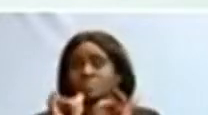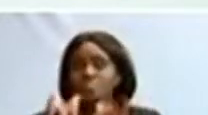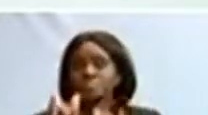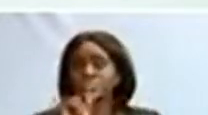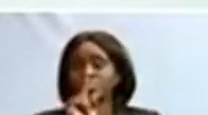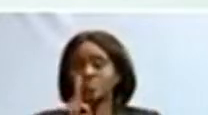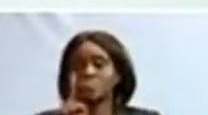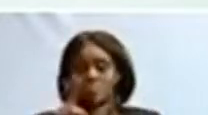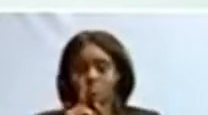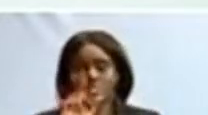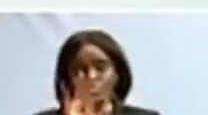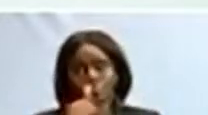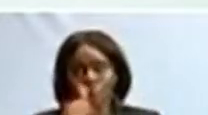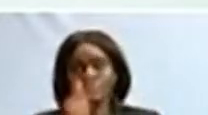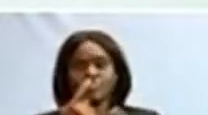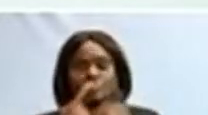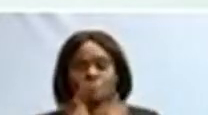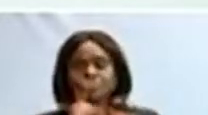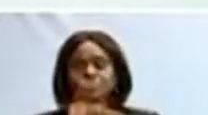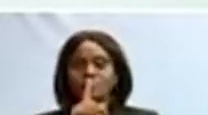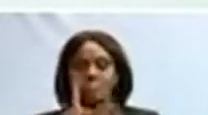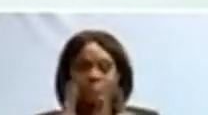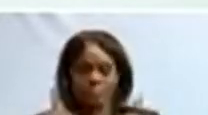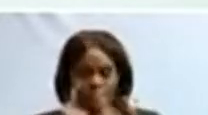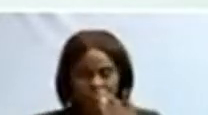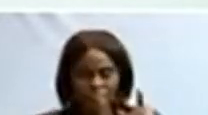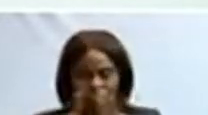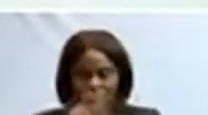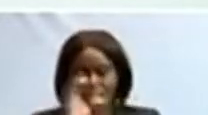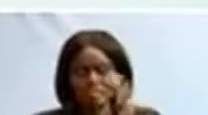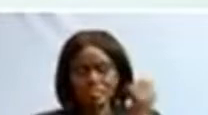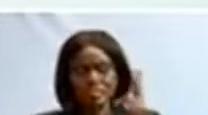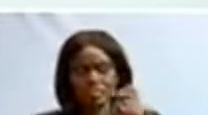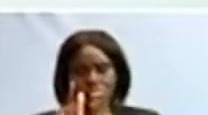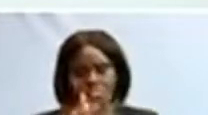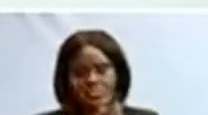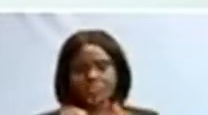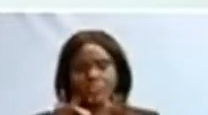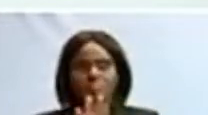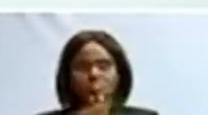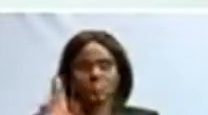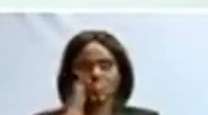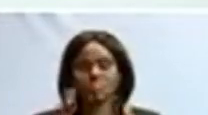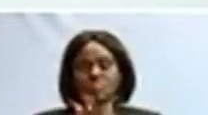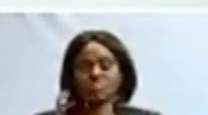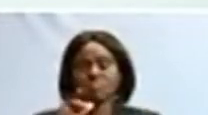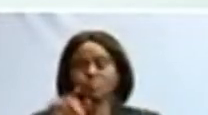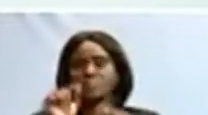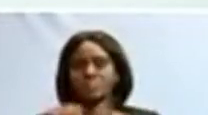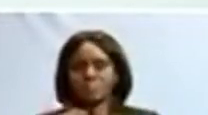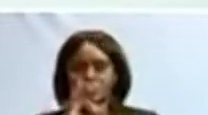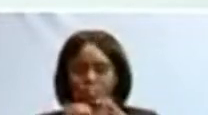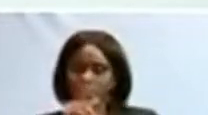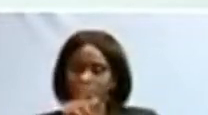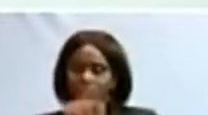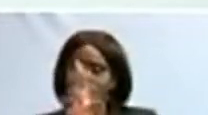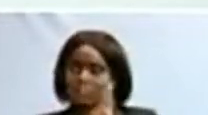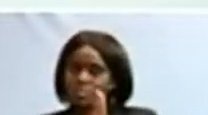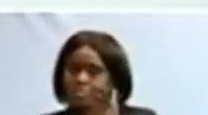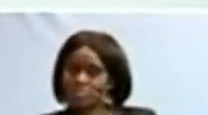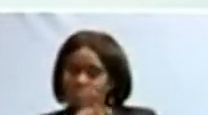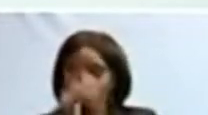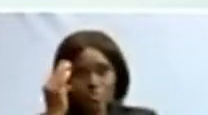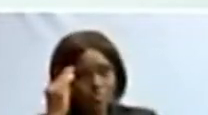factual and you tell the truth. However, the same Cap 12 of the laws of Zambia can be used against you if you